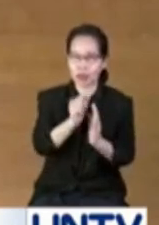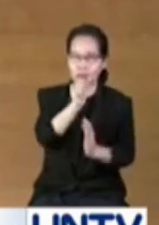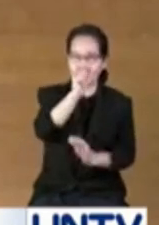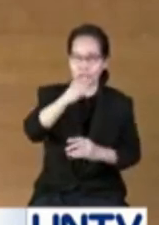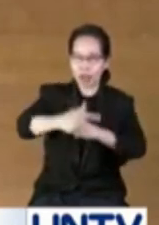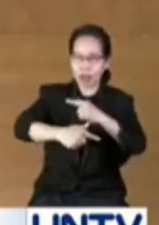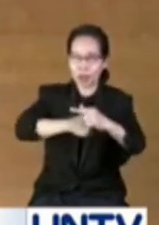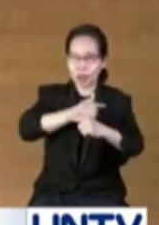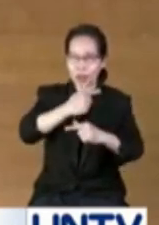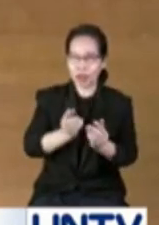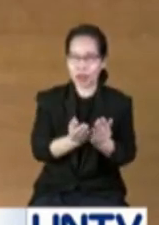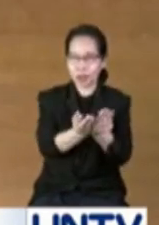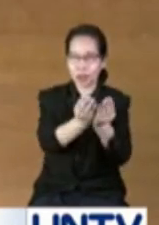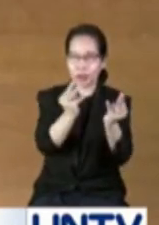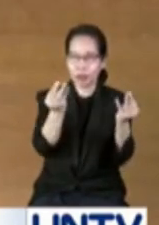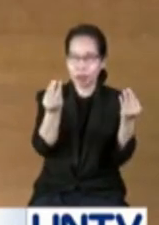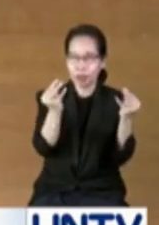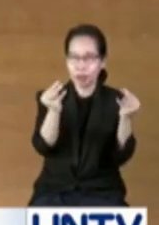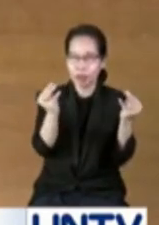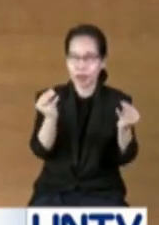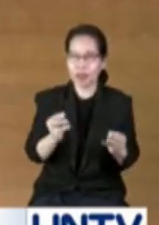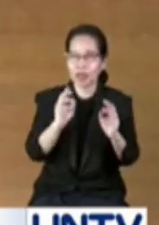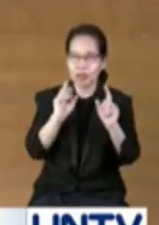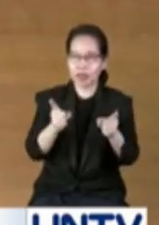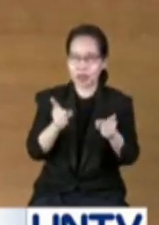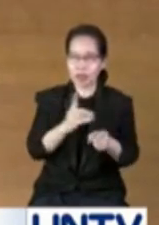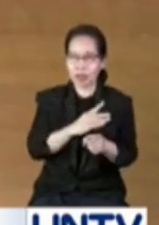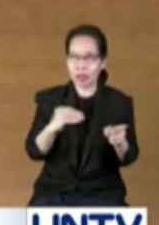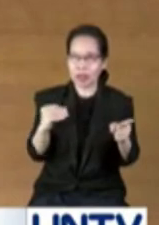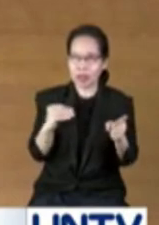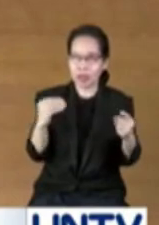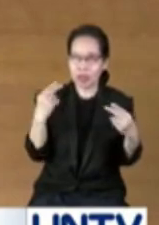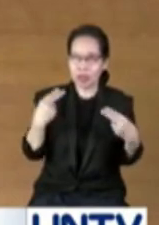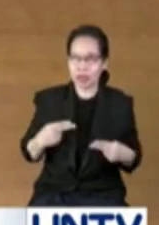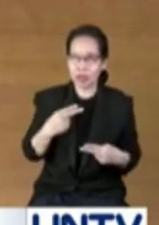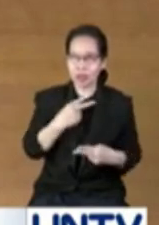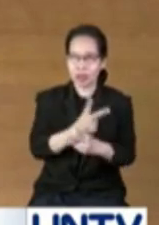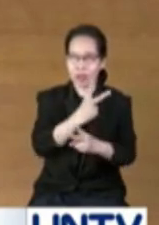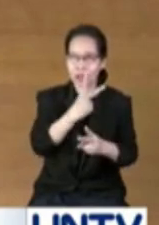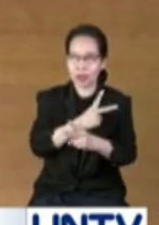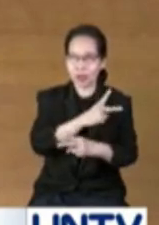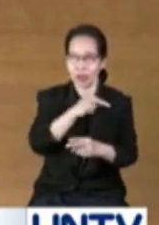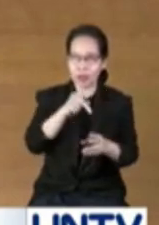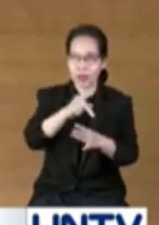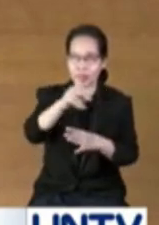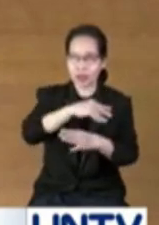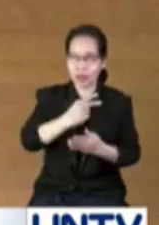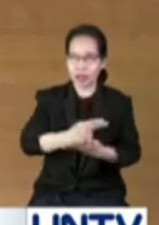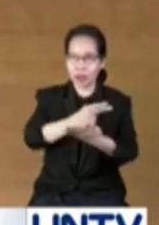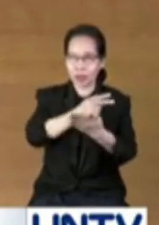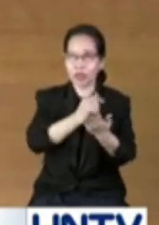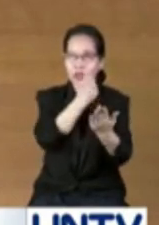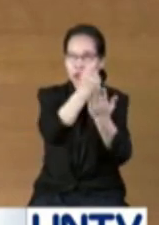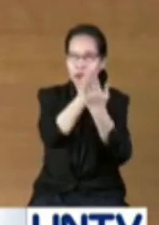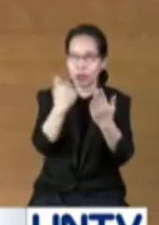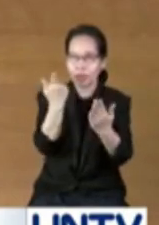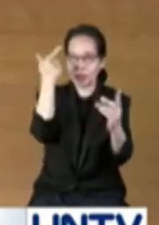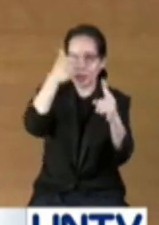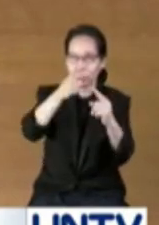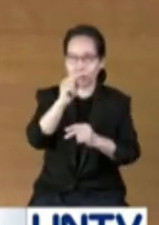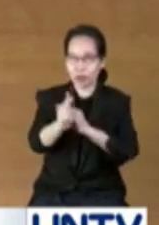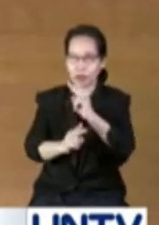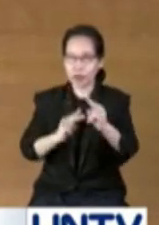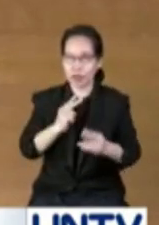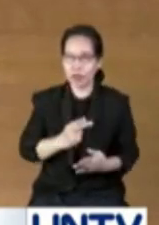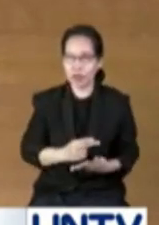market. To address the current shortage of healthcare professionals in our country and to help us achieve our goal of universal healthcare,